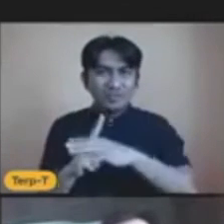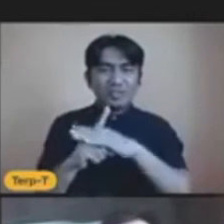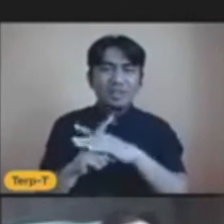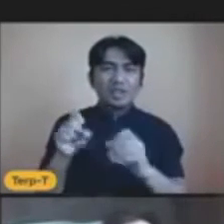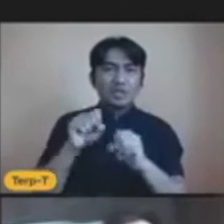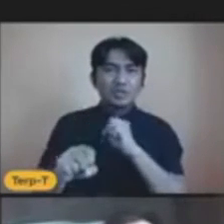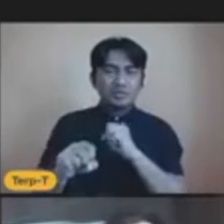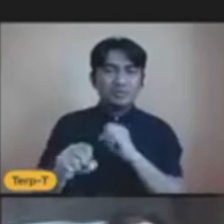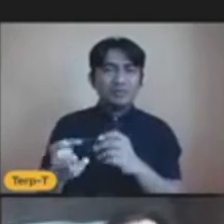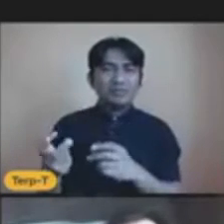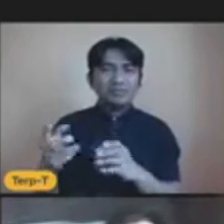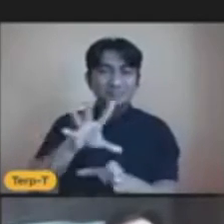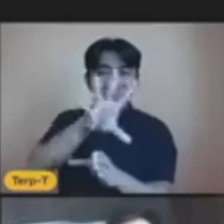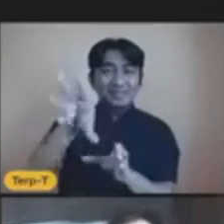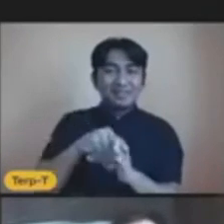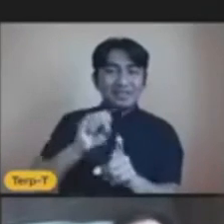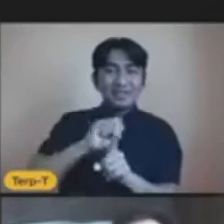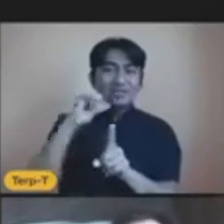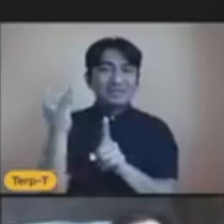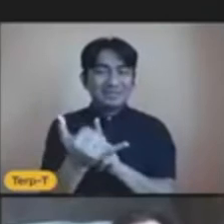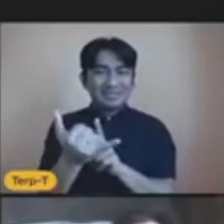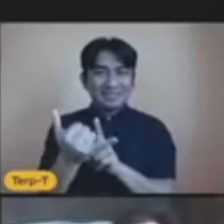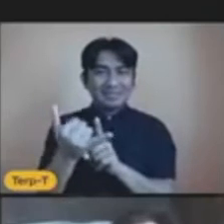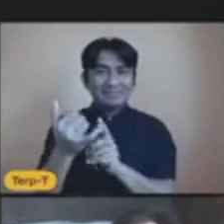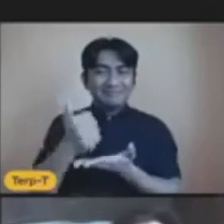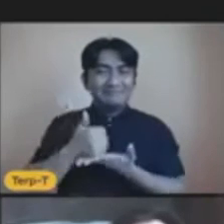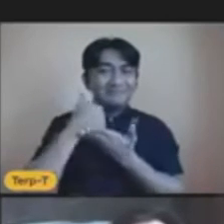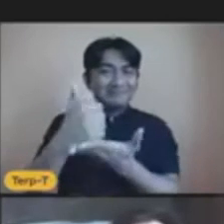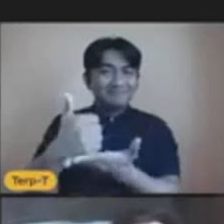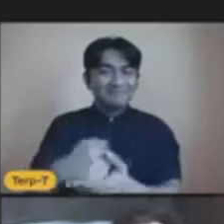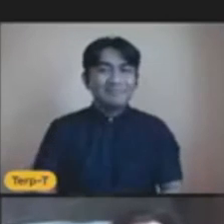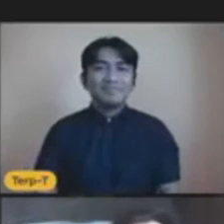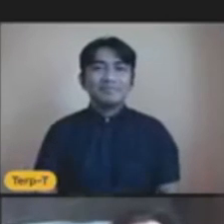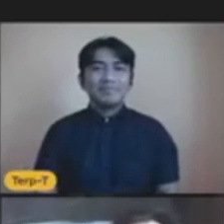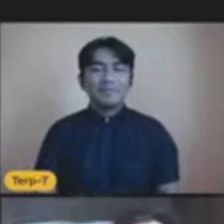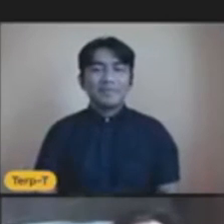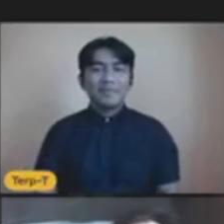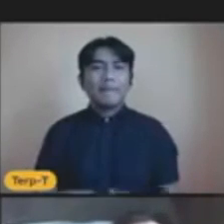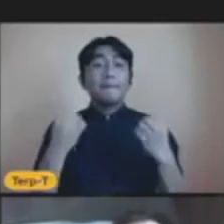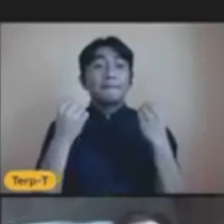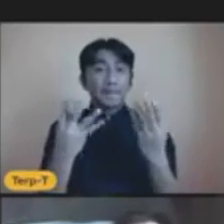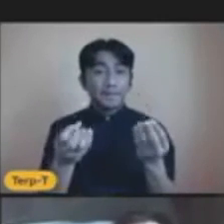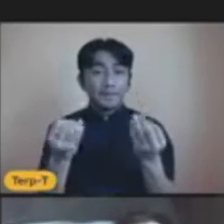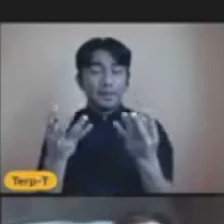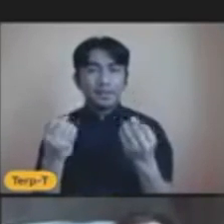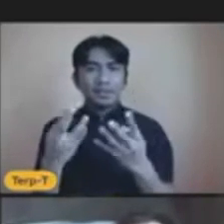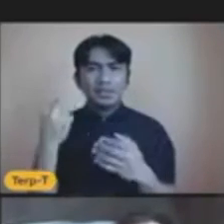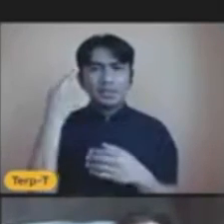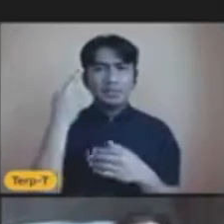sila sa lipunan natin. So, napakadami pong resources